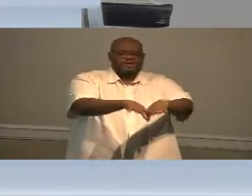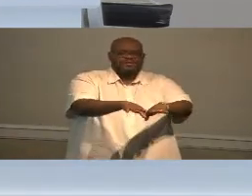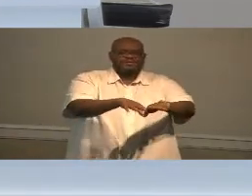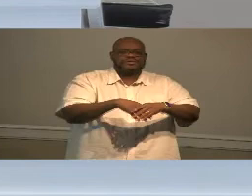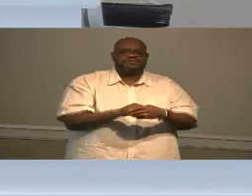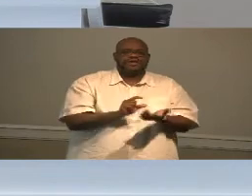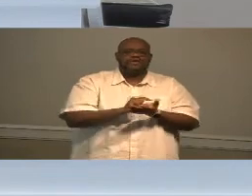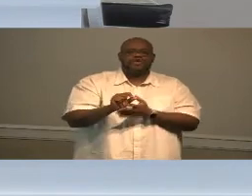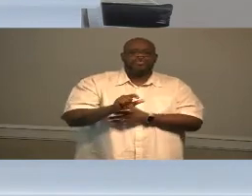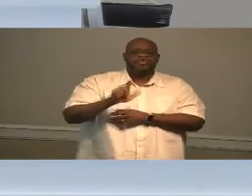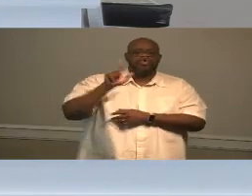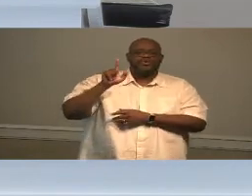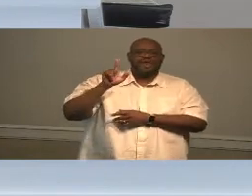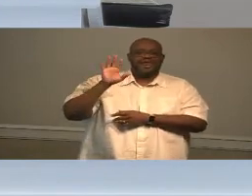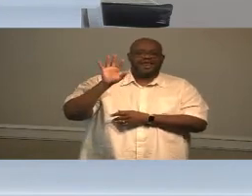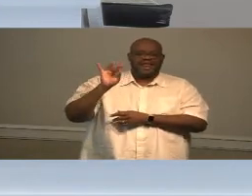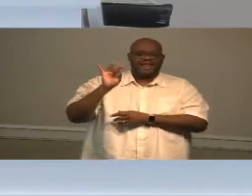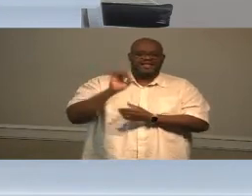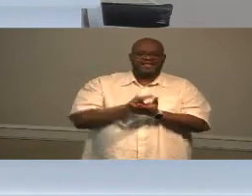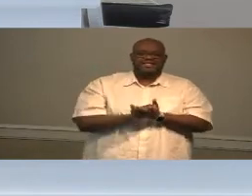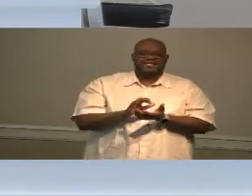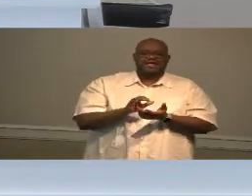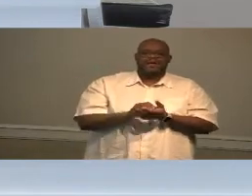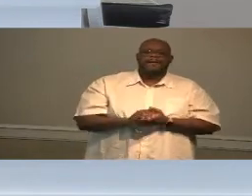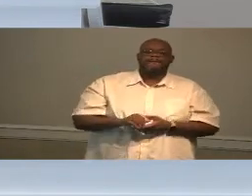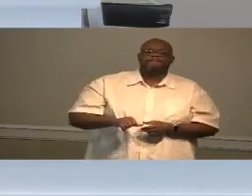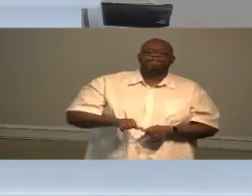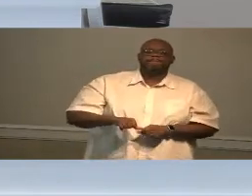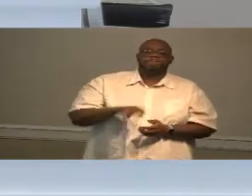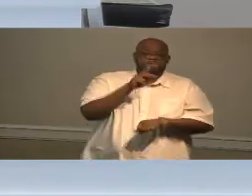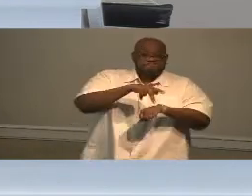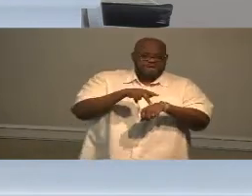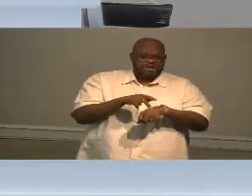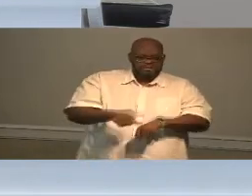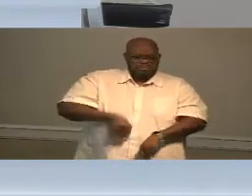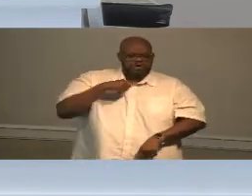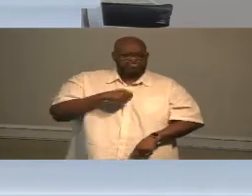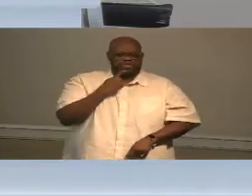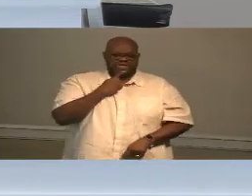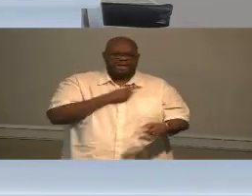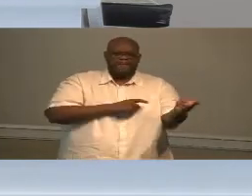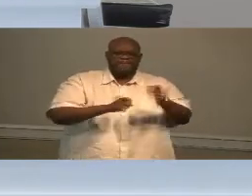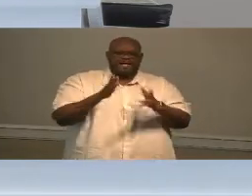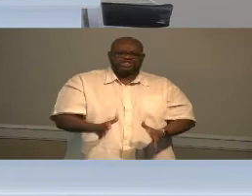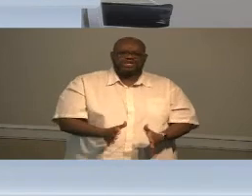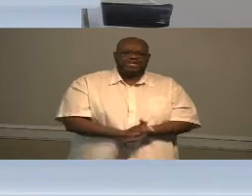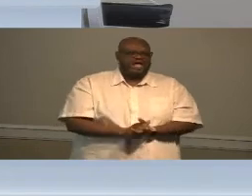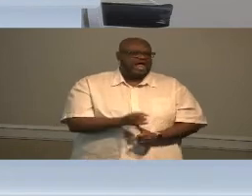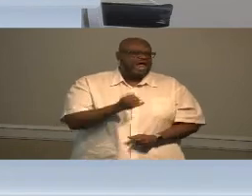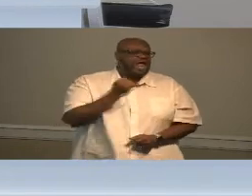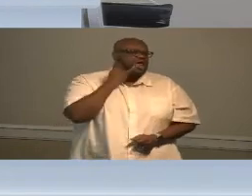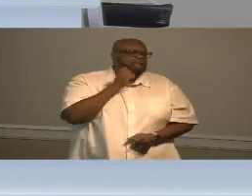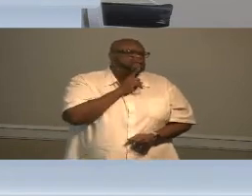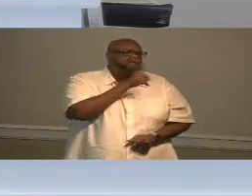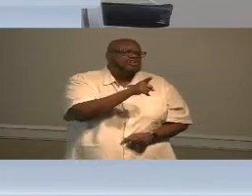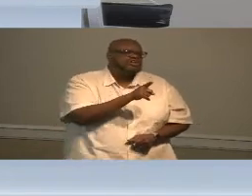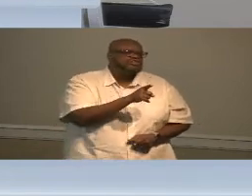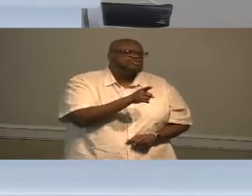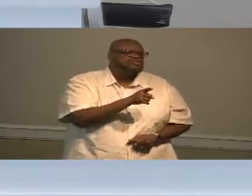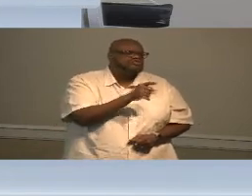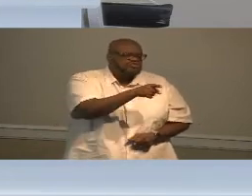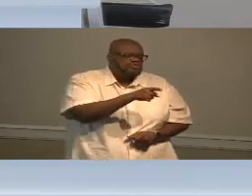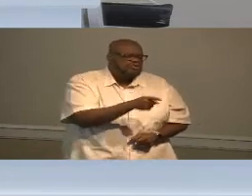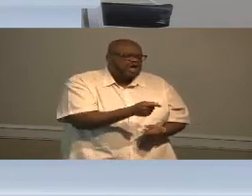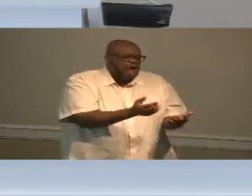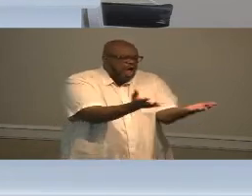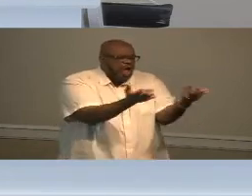28. The Message Bible says it this way. Peter, suddenly bold, said, Master, if it's really you, call me to come